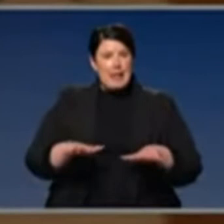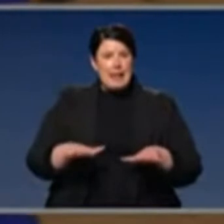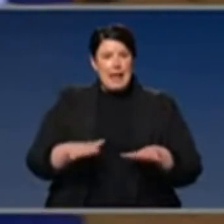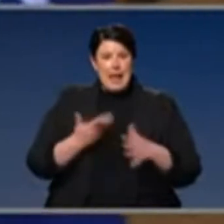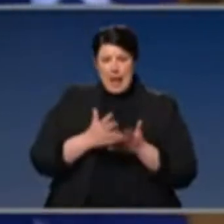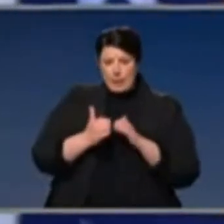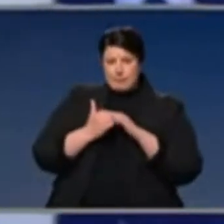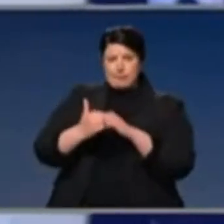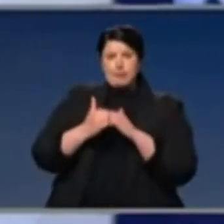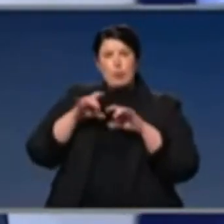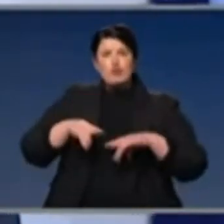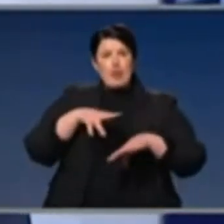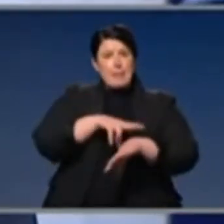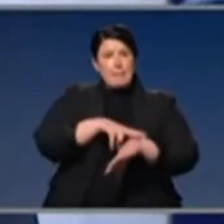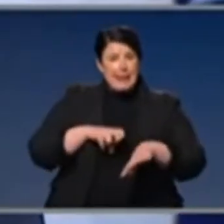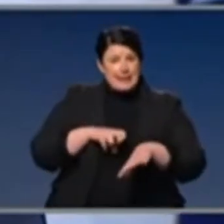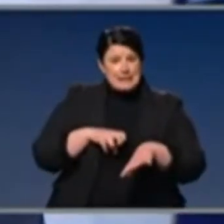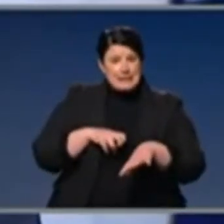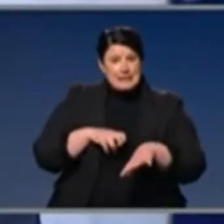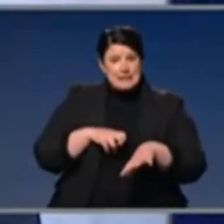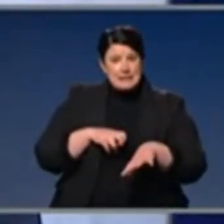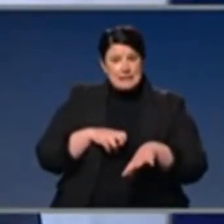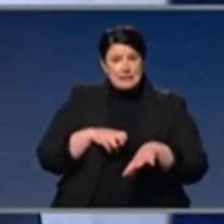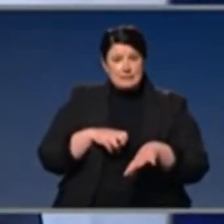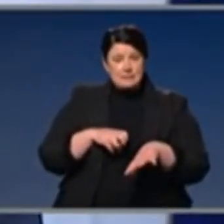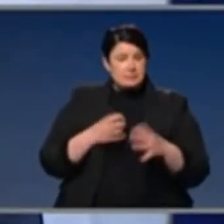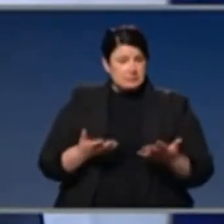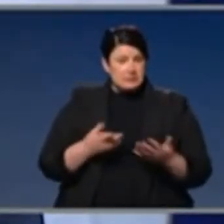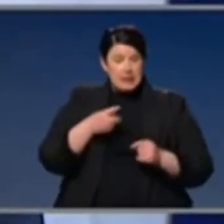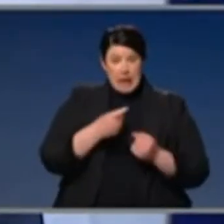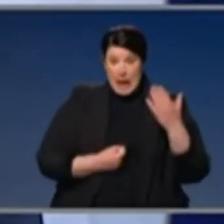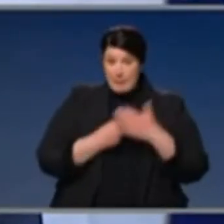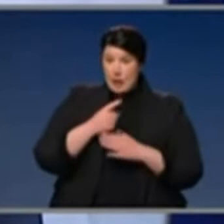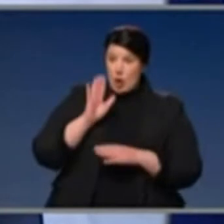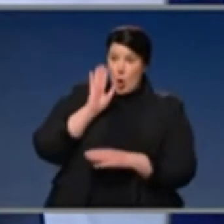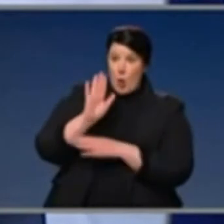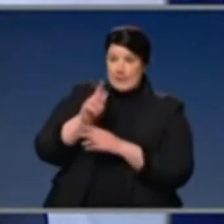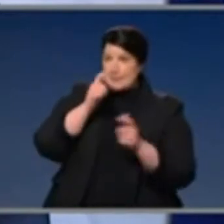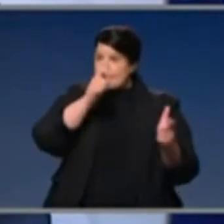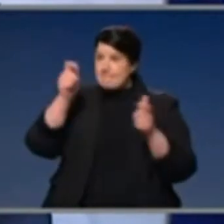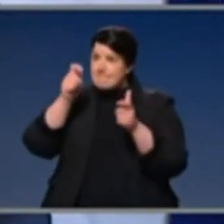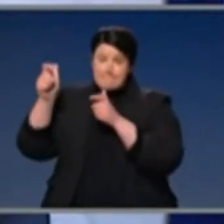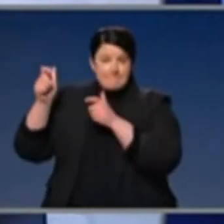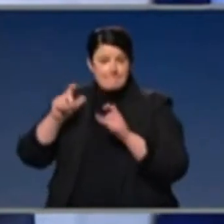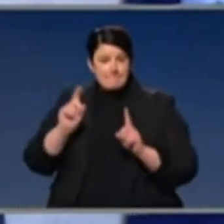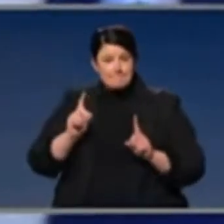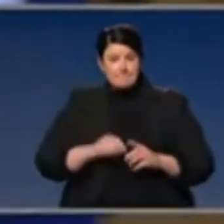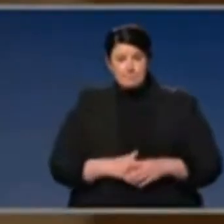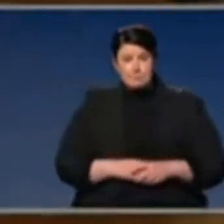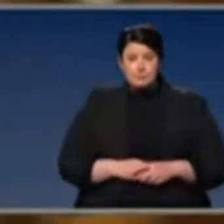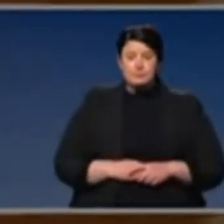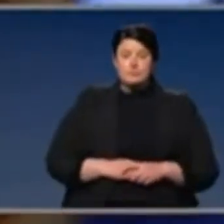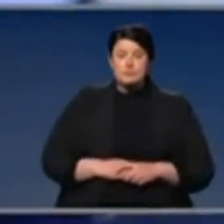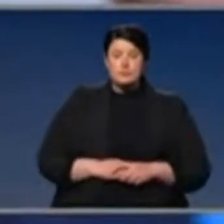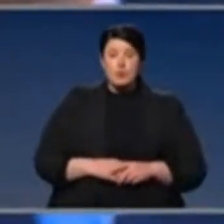cooperate with the AFP, is that for looking at activity that's happening overseas on servers overseas? So, yes. It's inclusive of the